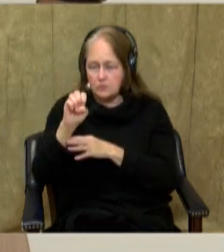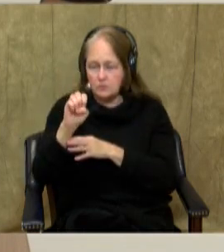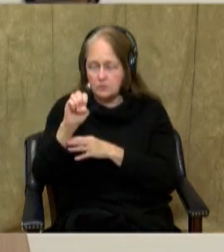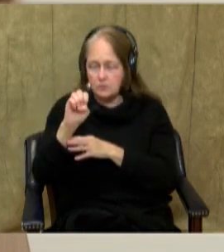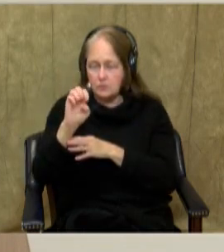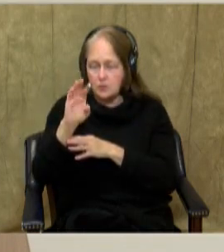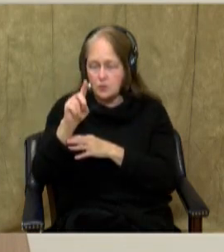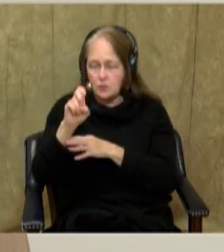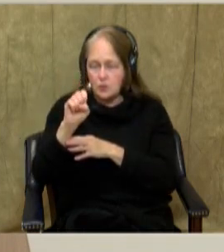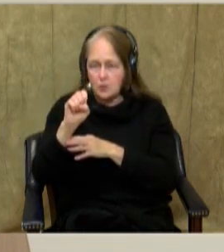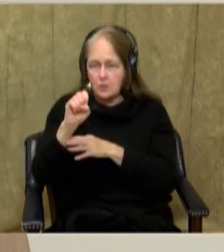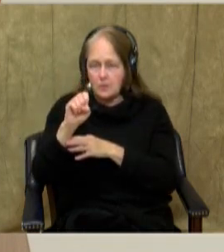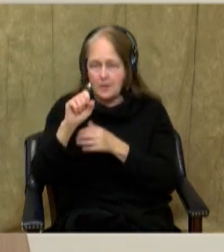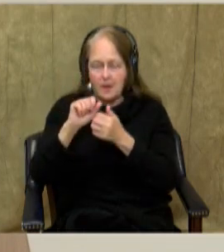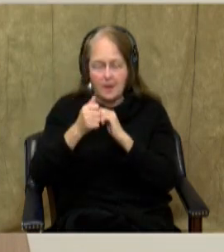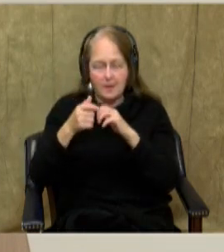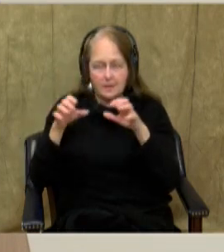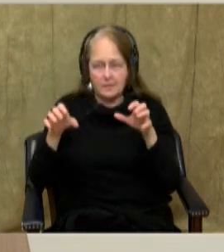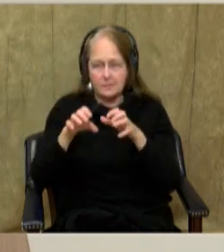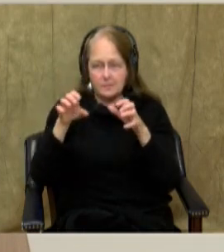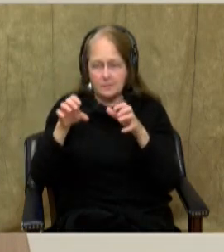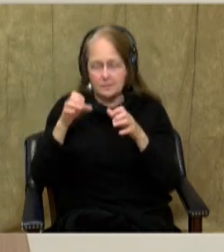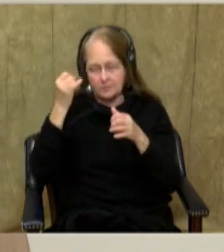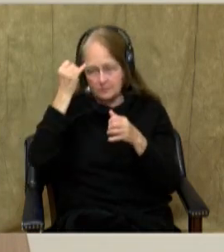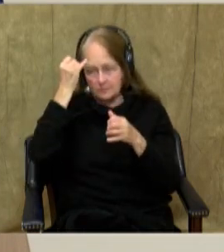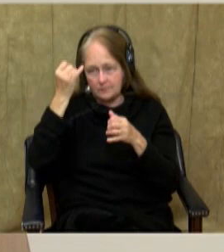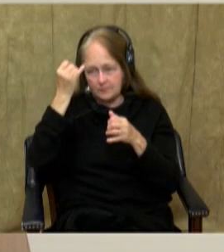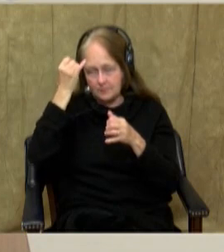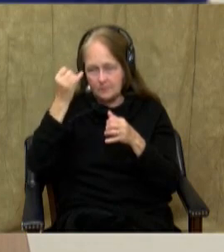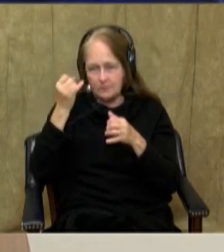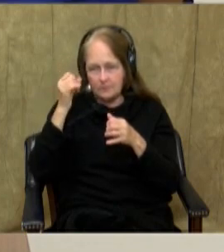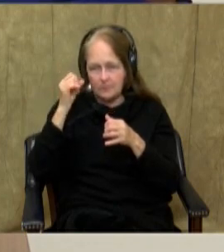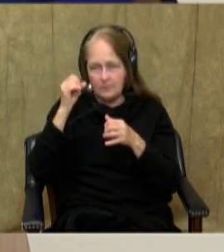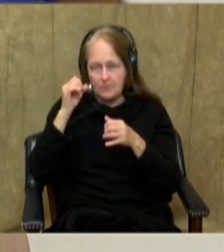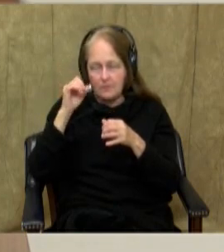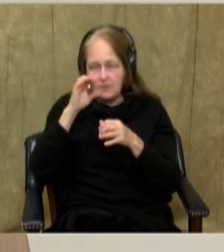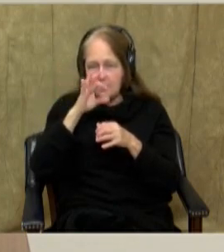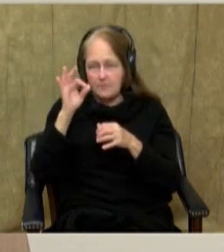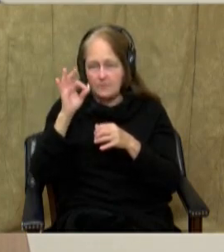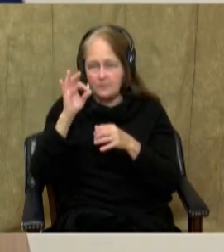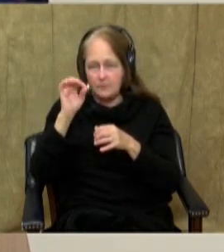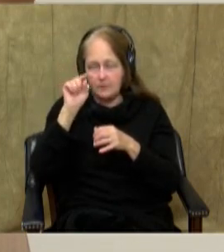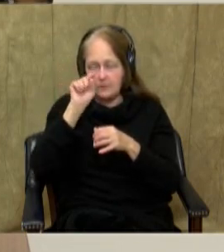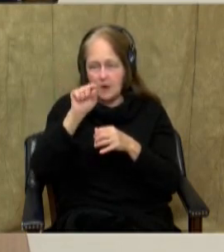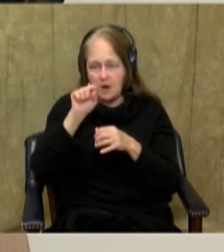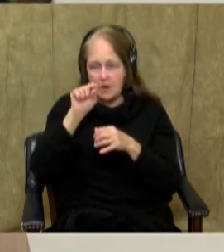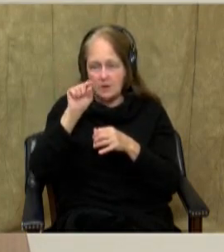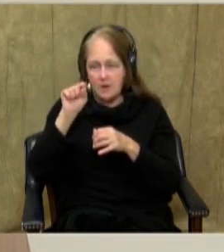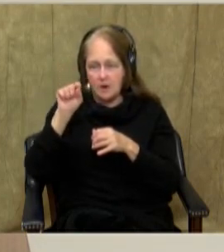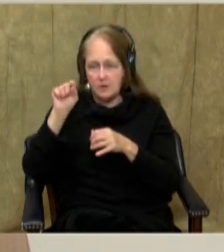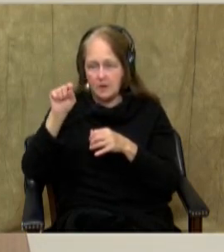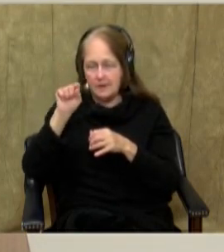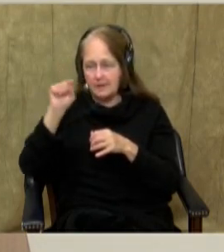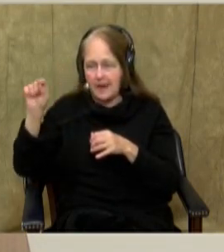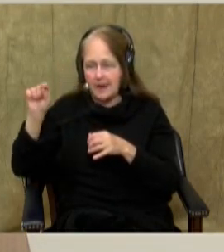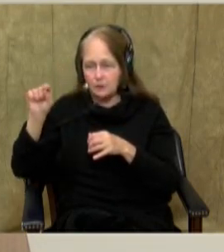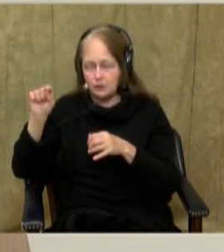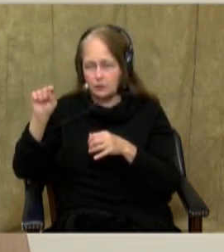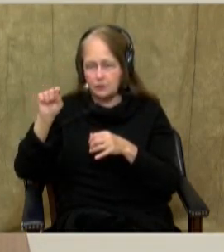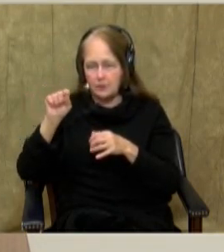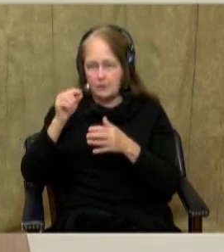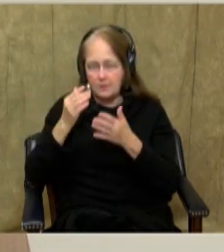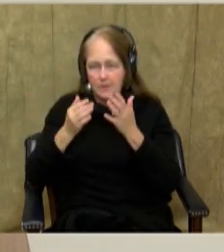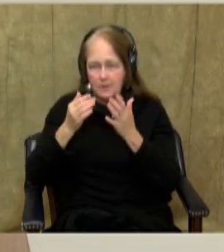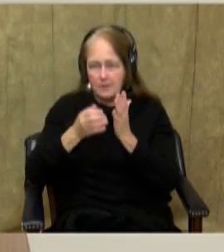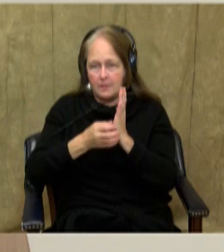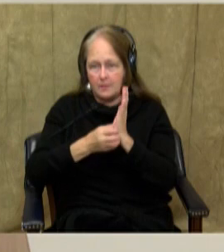torture. Now, how he did it, I would imagine Morse code is a series of dots and dashes. So how he did it